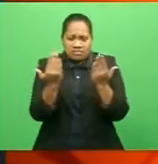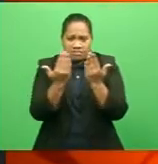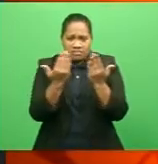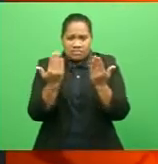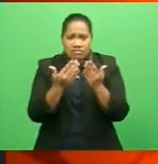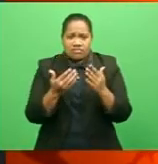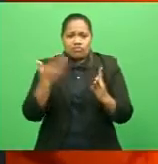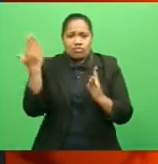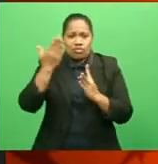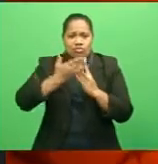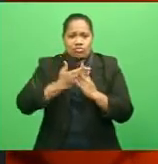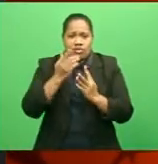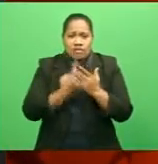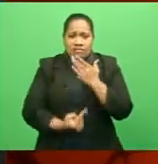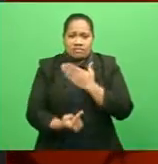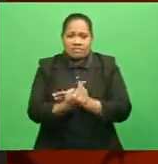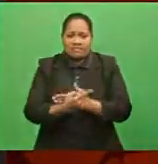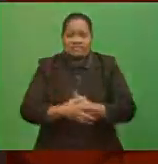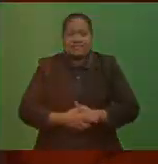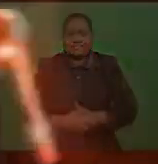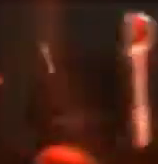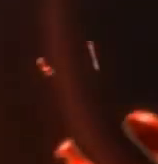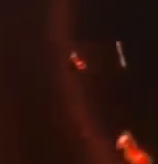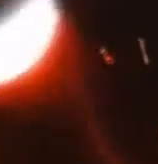lockdown. Details after the break.